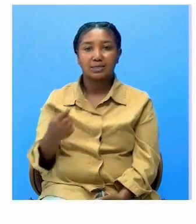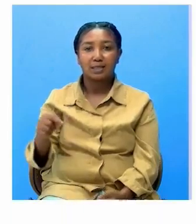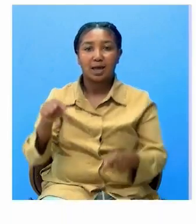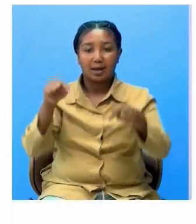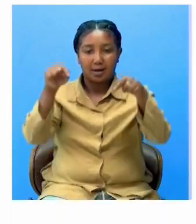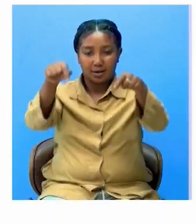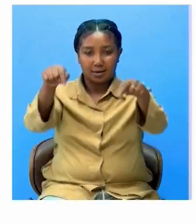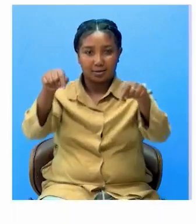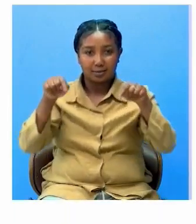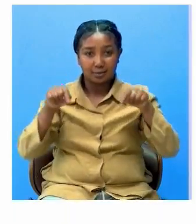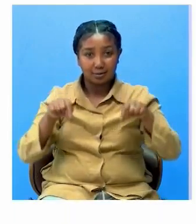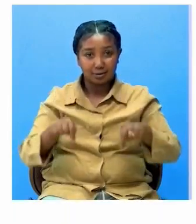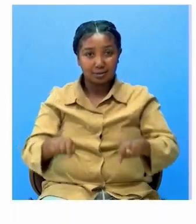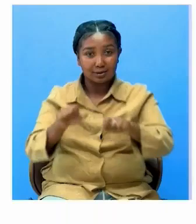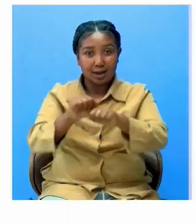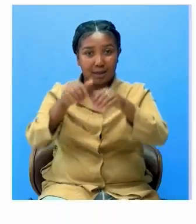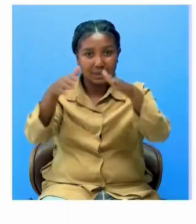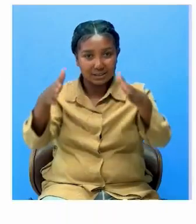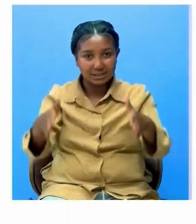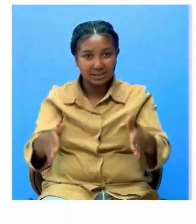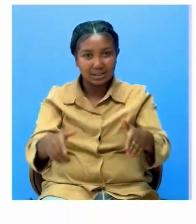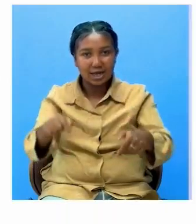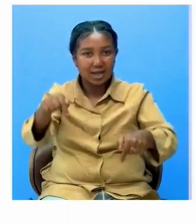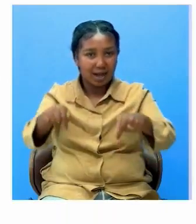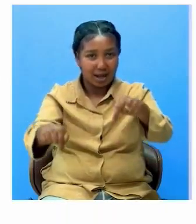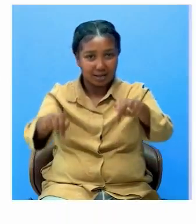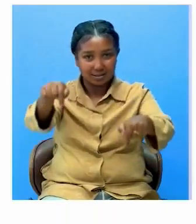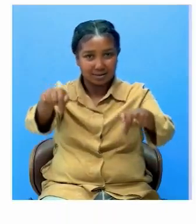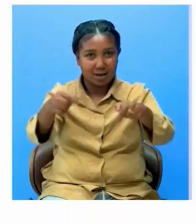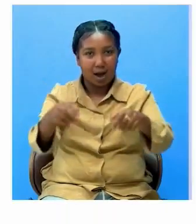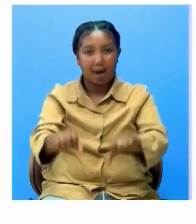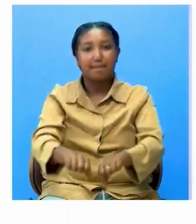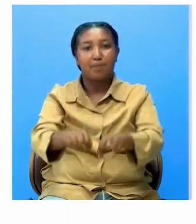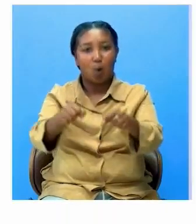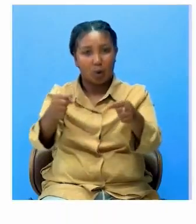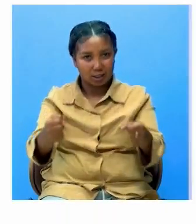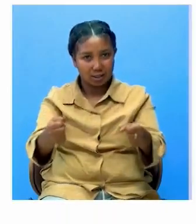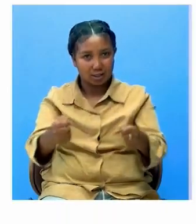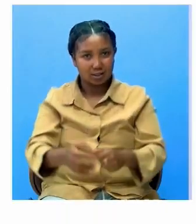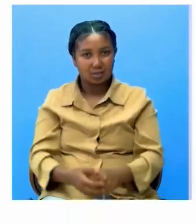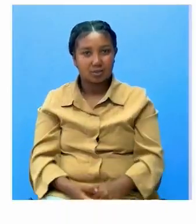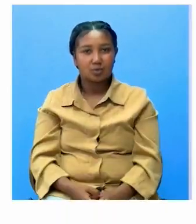leg or legs are broken.